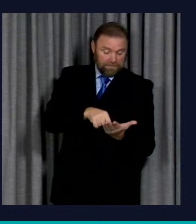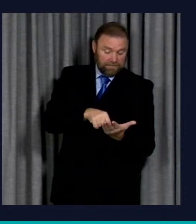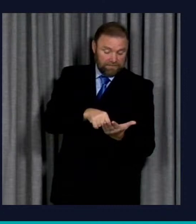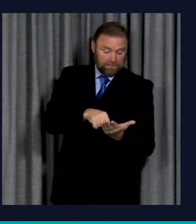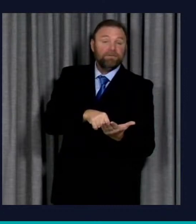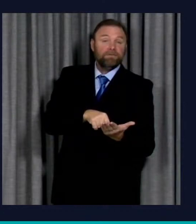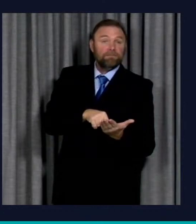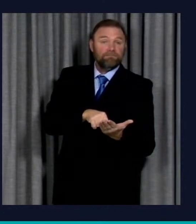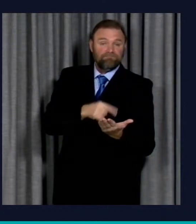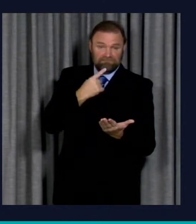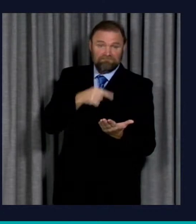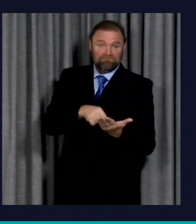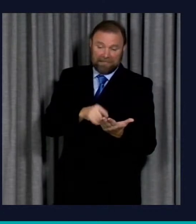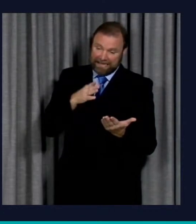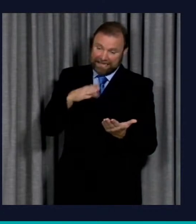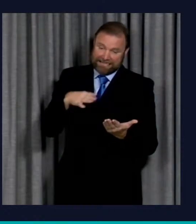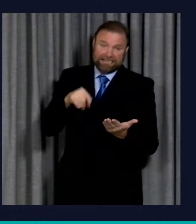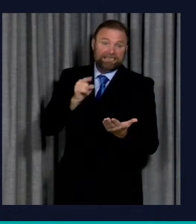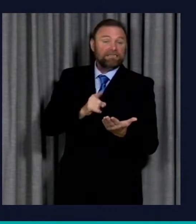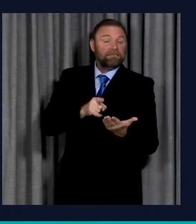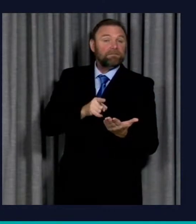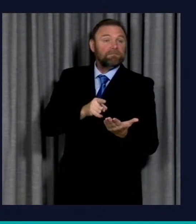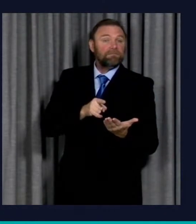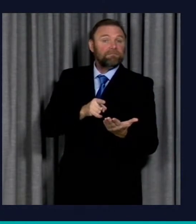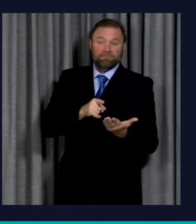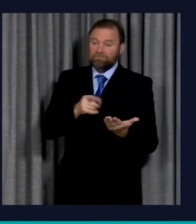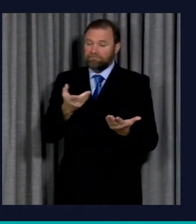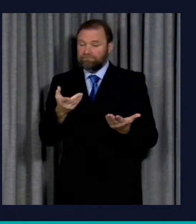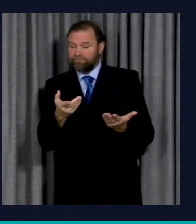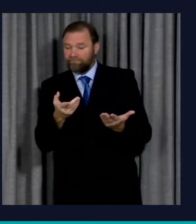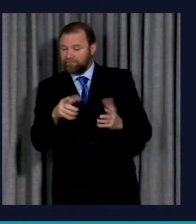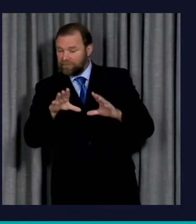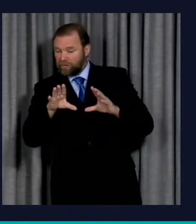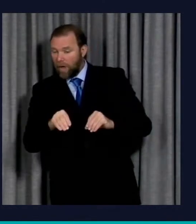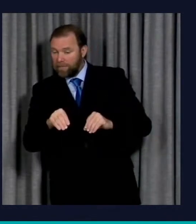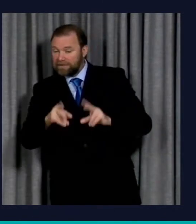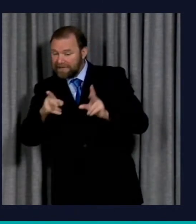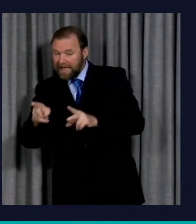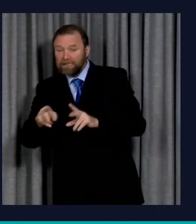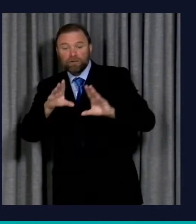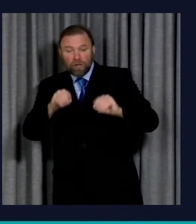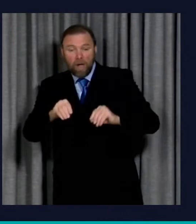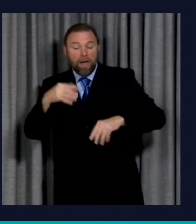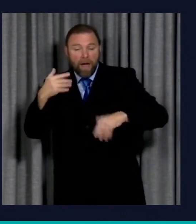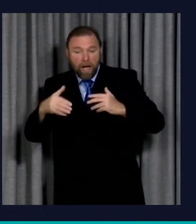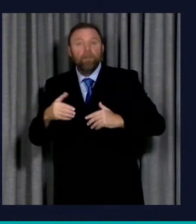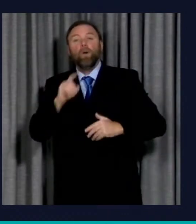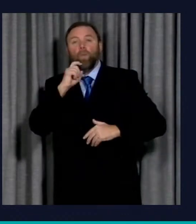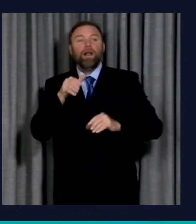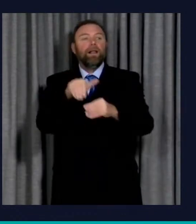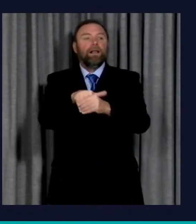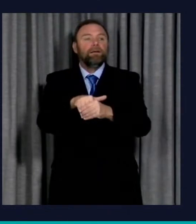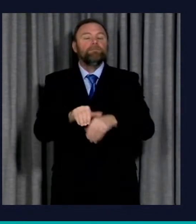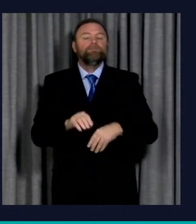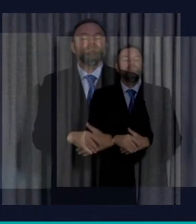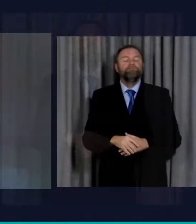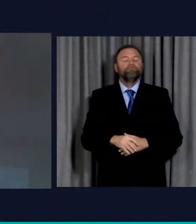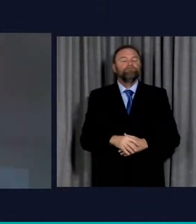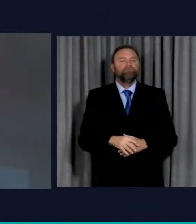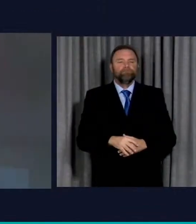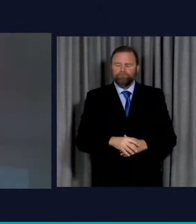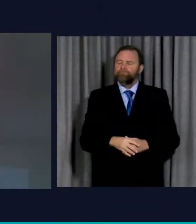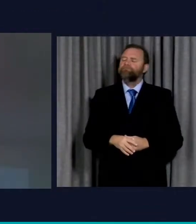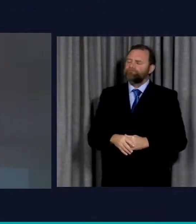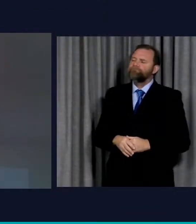prevent unnecessary deaths and avoidable harm, then that is what we will do. And